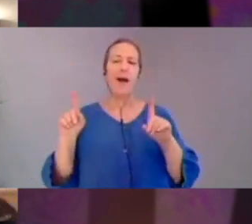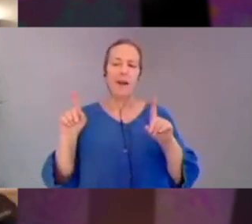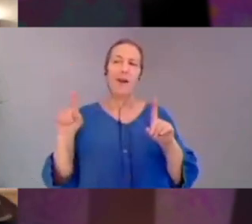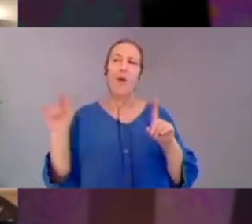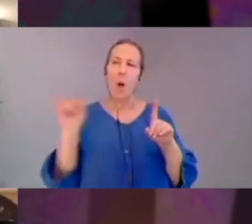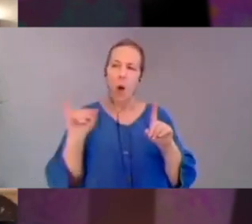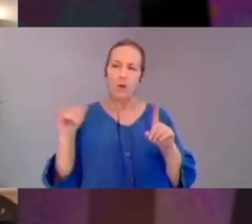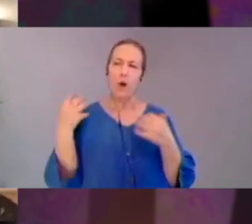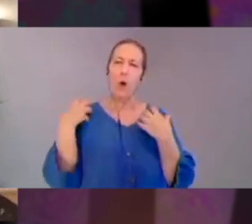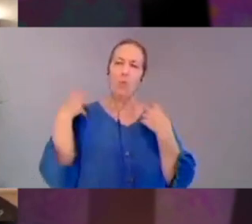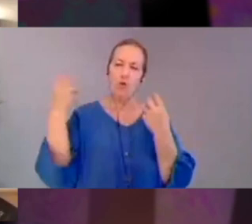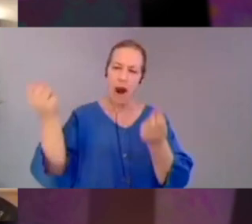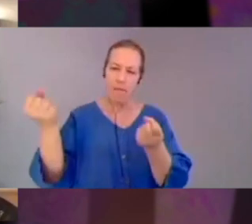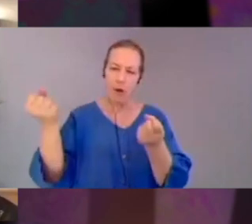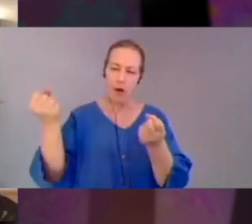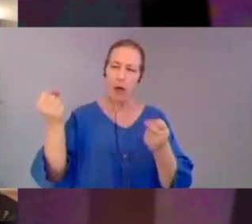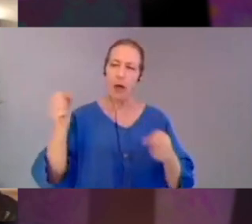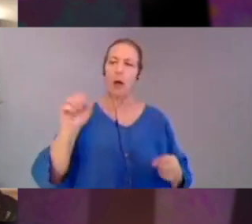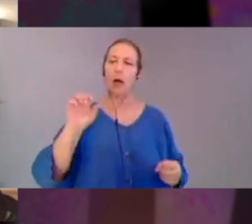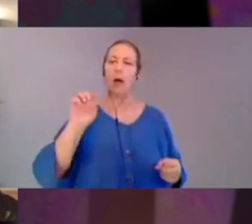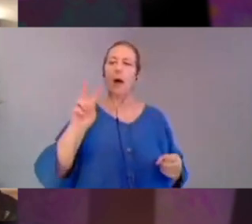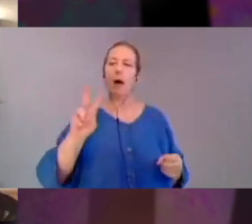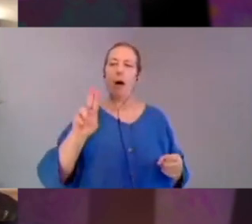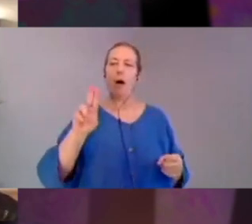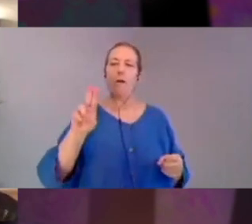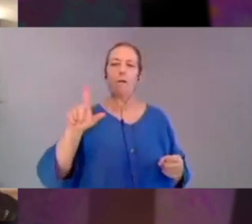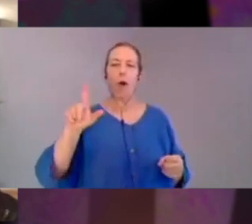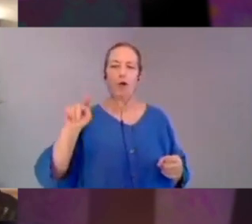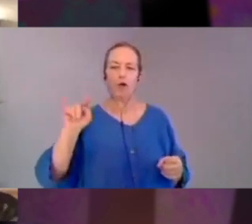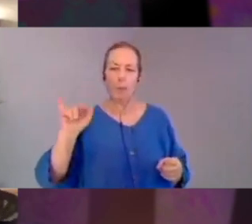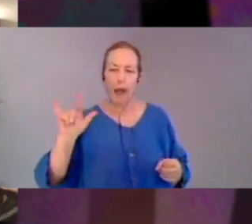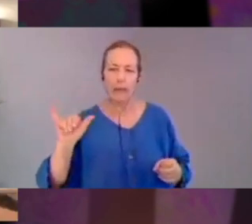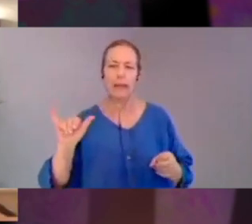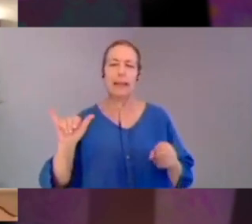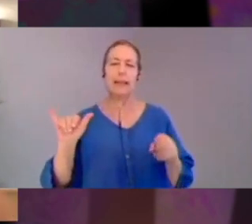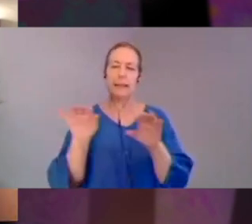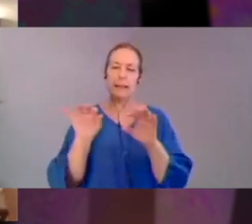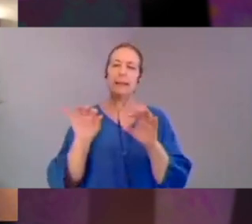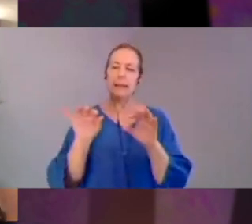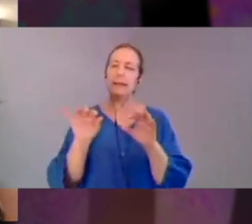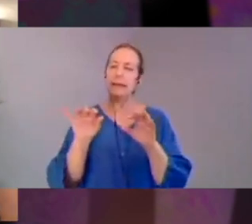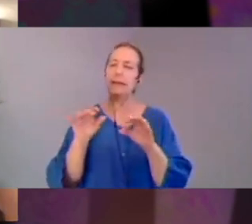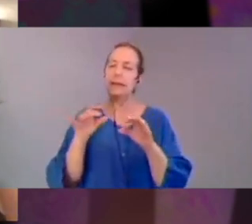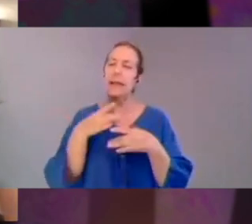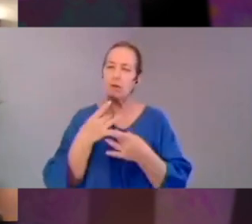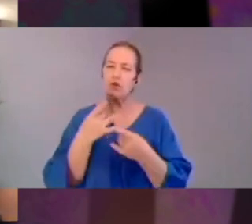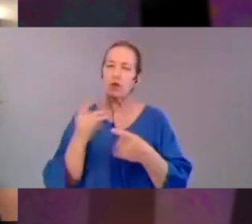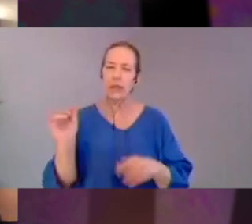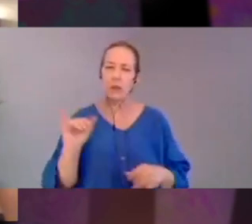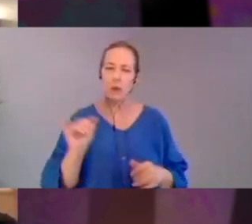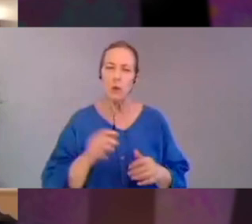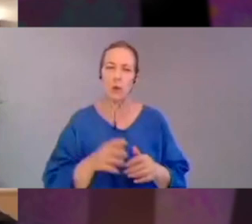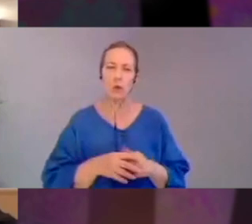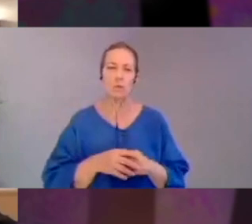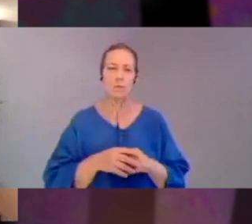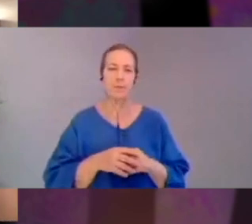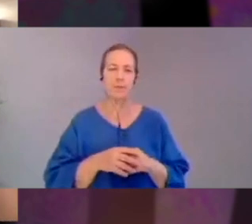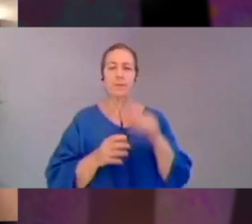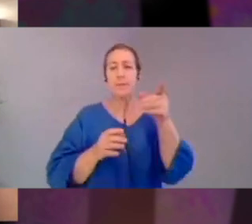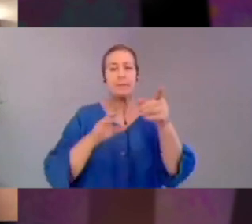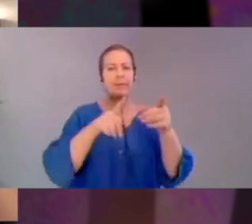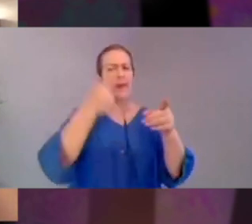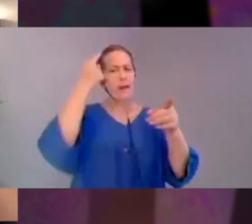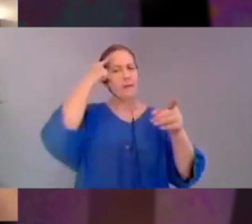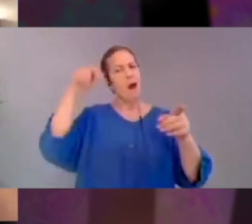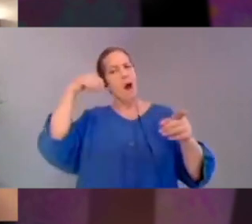vulnerability is really interesting to me. And so many other things that you shared started to spark and connect to another place that I want to